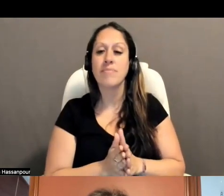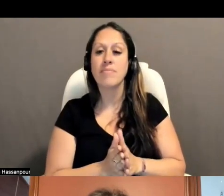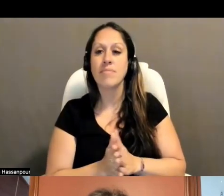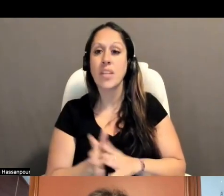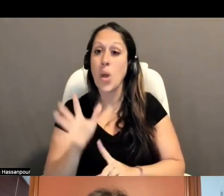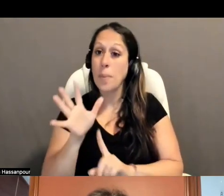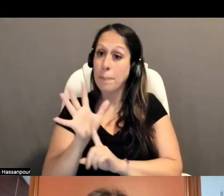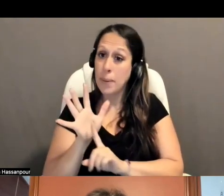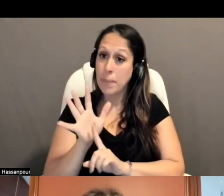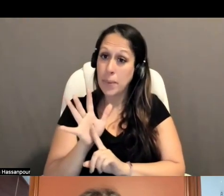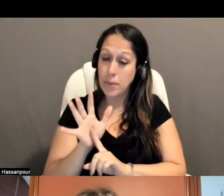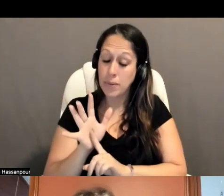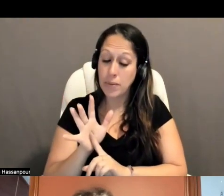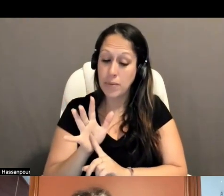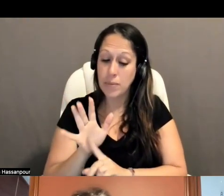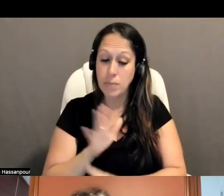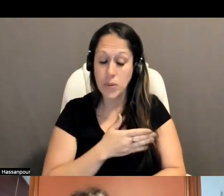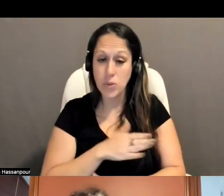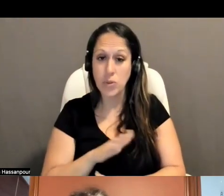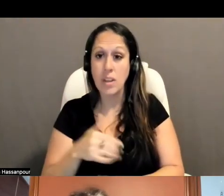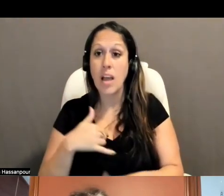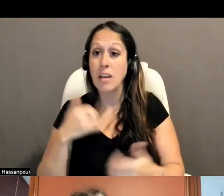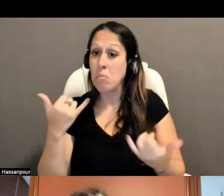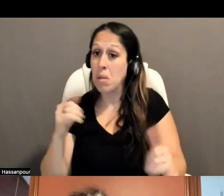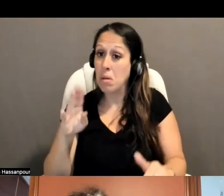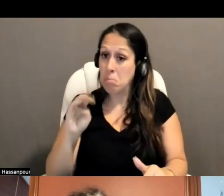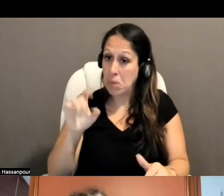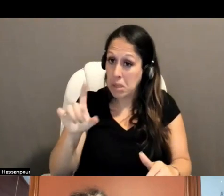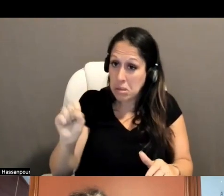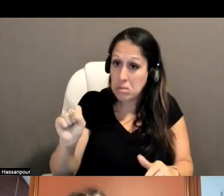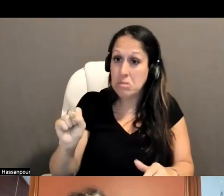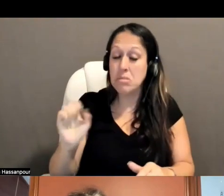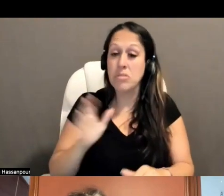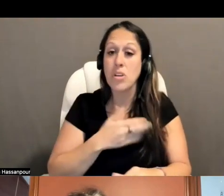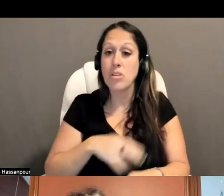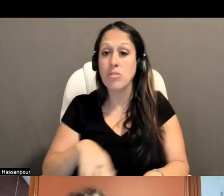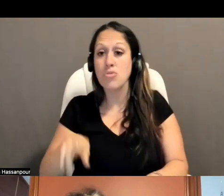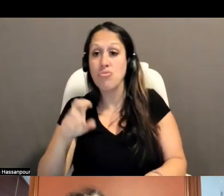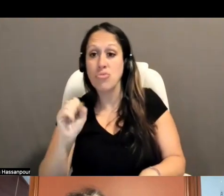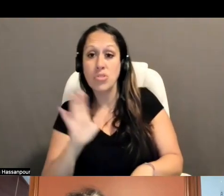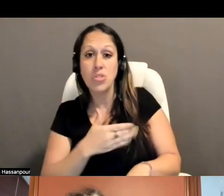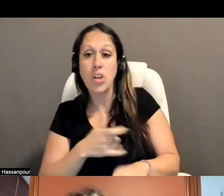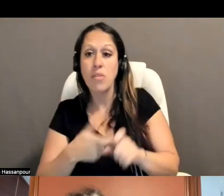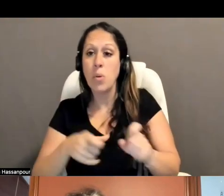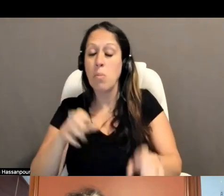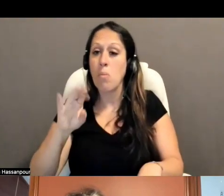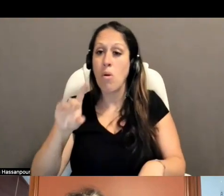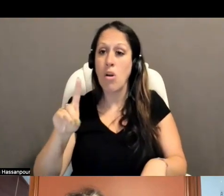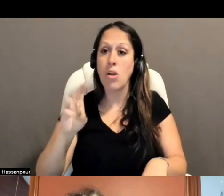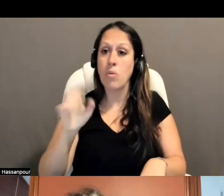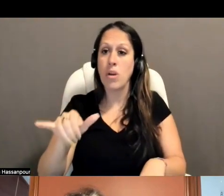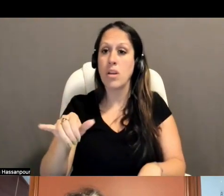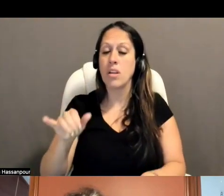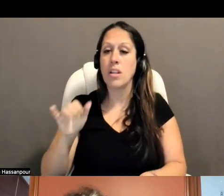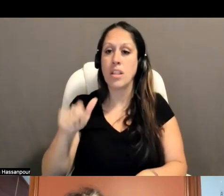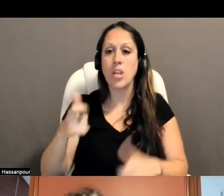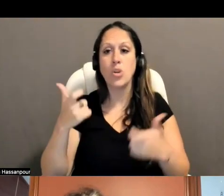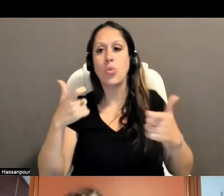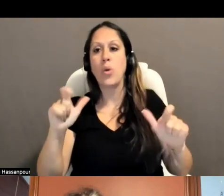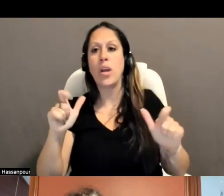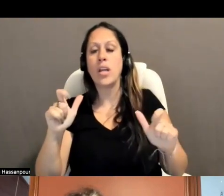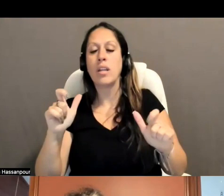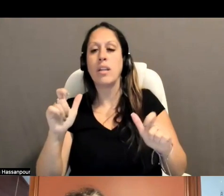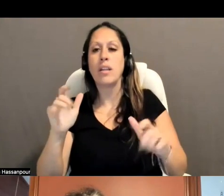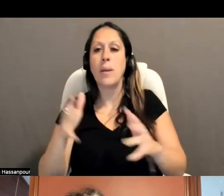popular music. I can play you a Beatles song. I could play you a song from the Broadway repertoire, the Great American